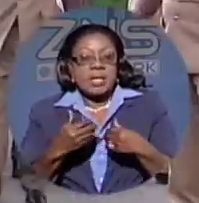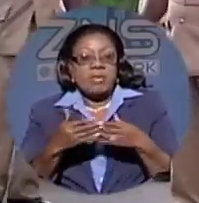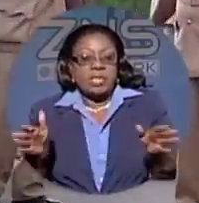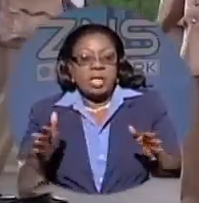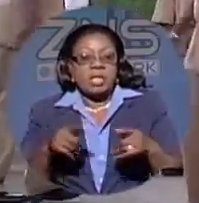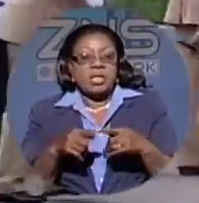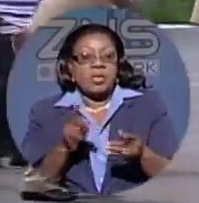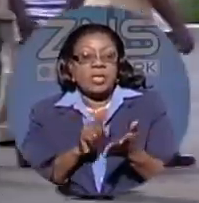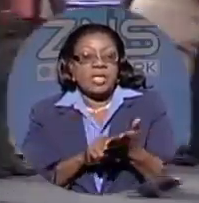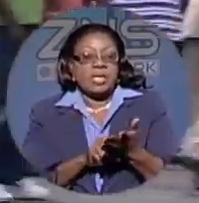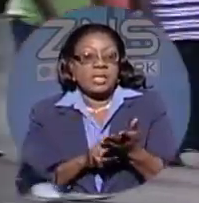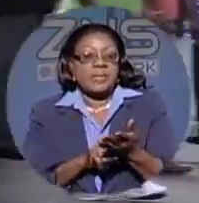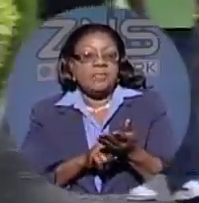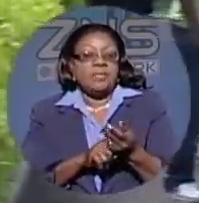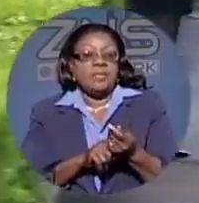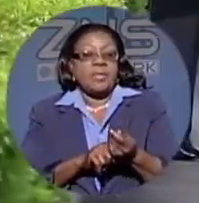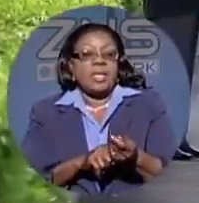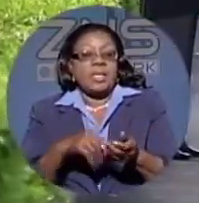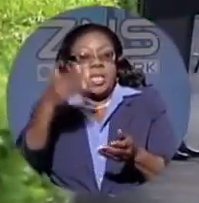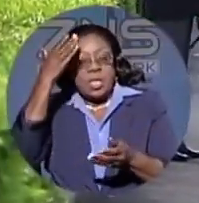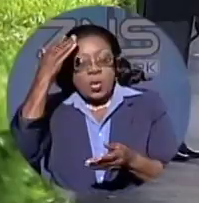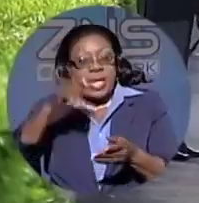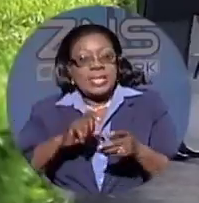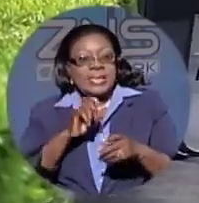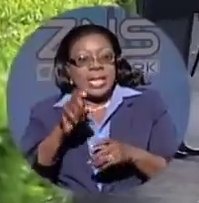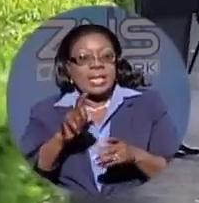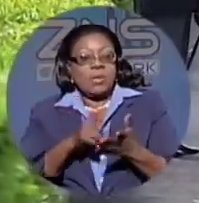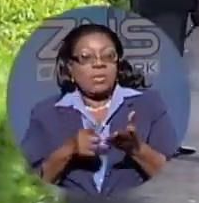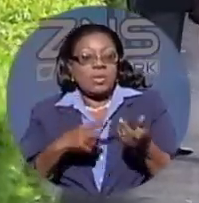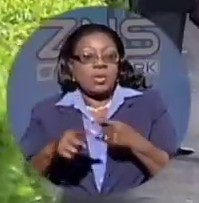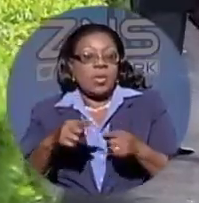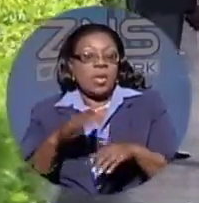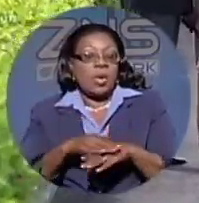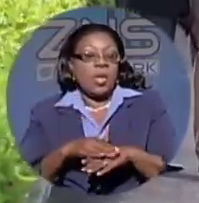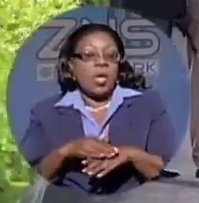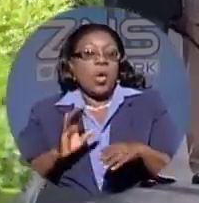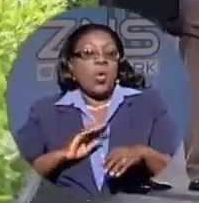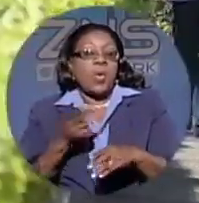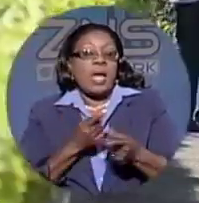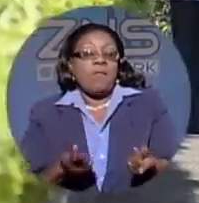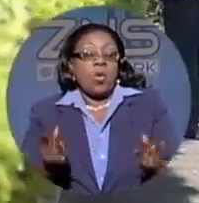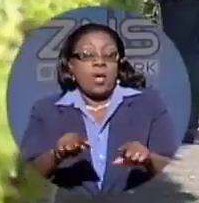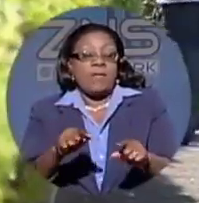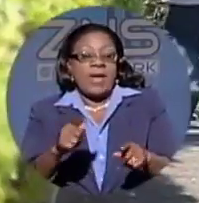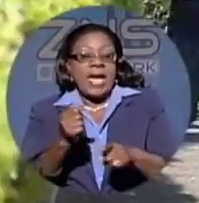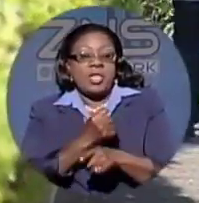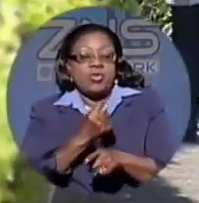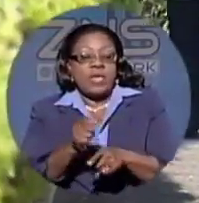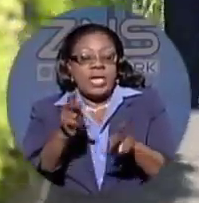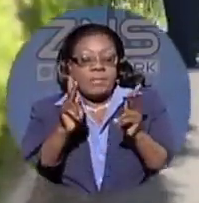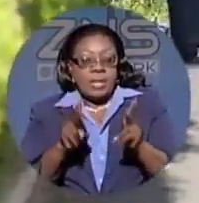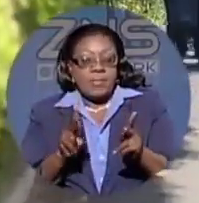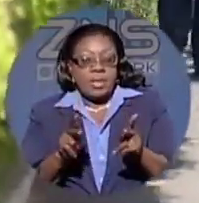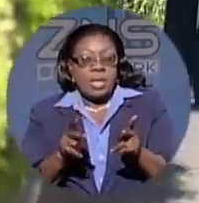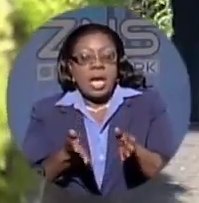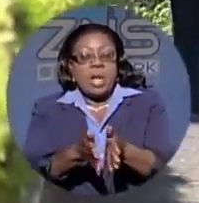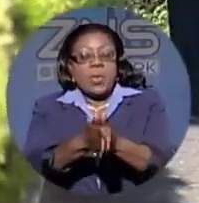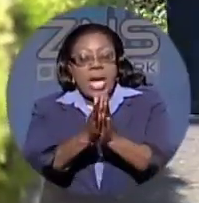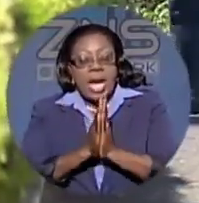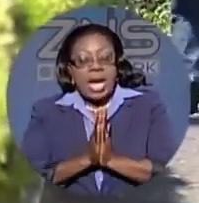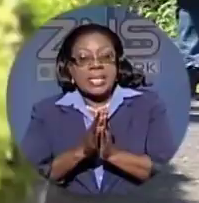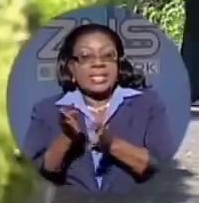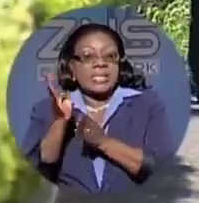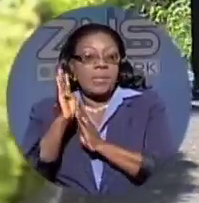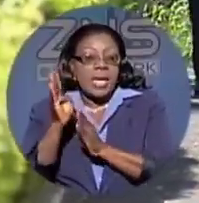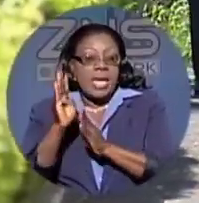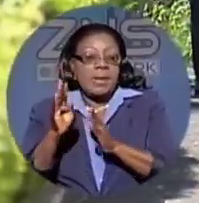that this was not haphazard as they knew exactly what was going on. We have qualified, trained people, and I simply ask the Bahamian public again to